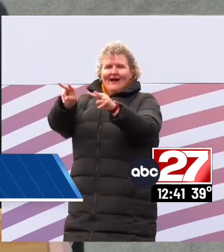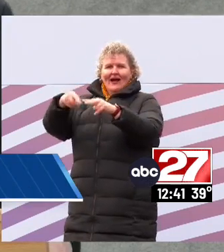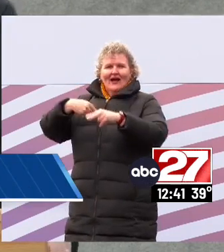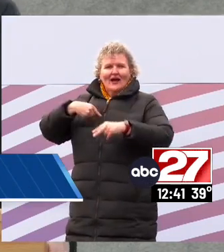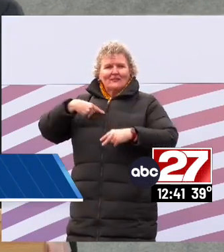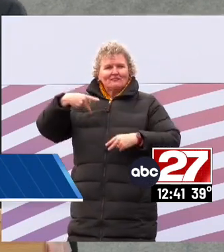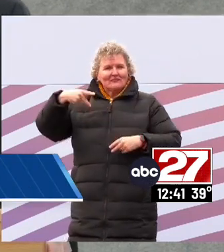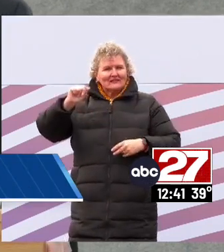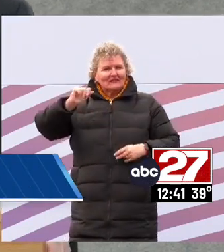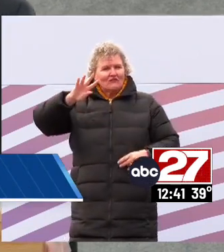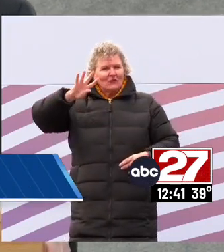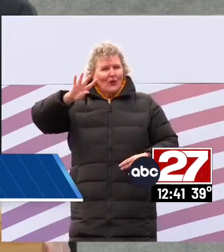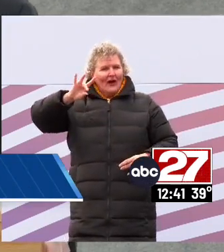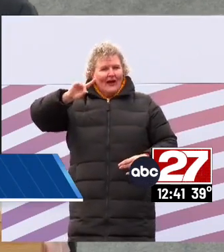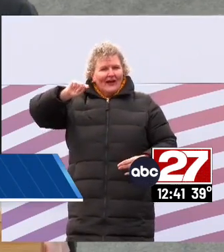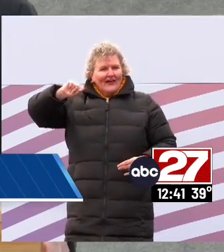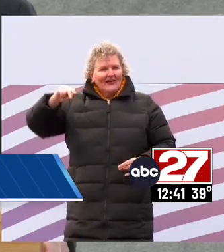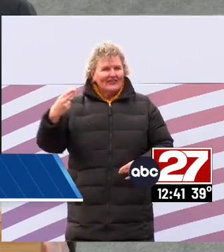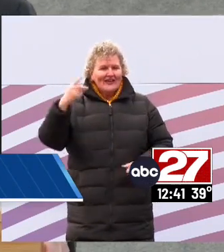governor.